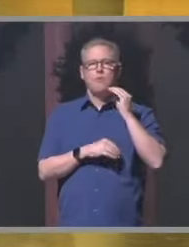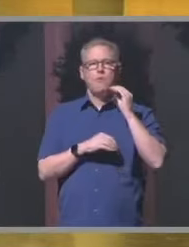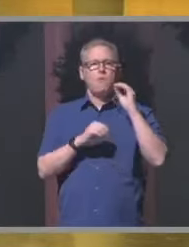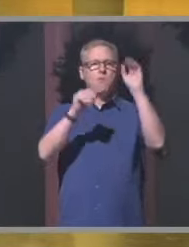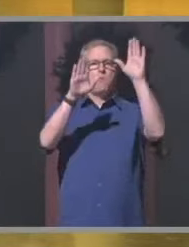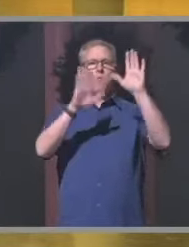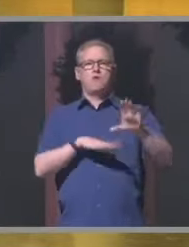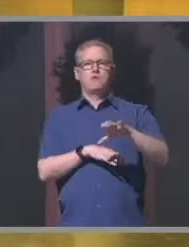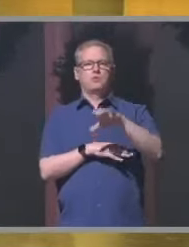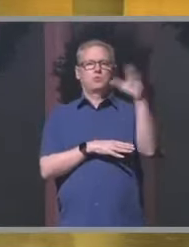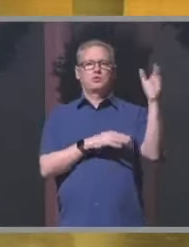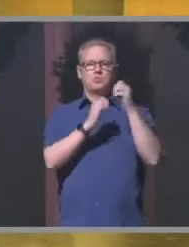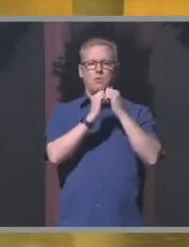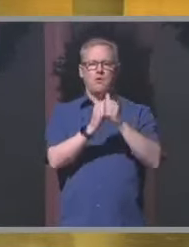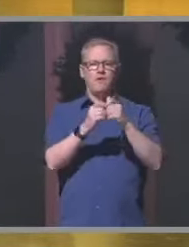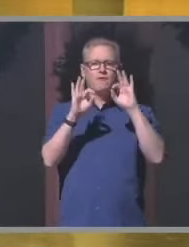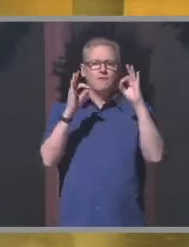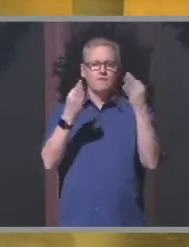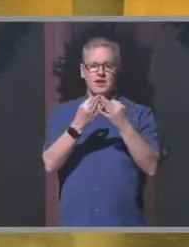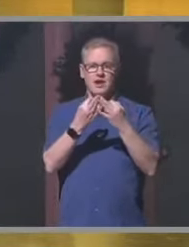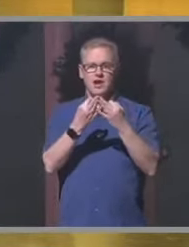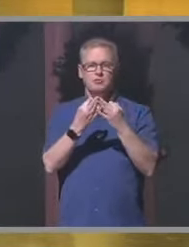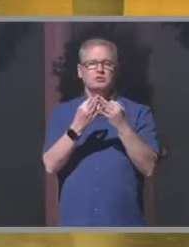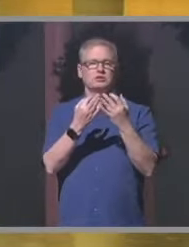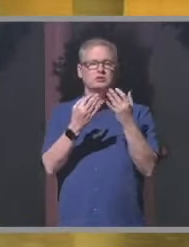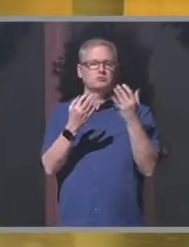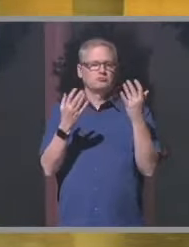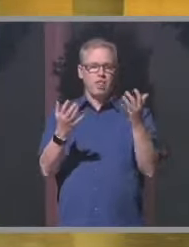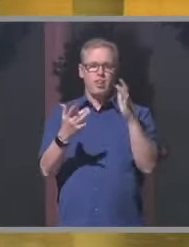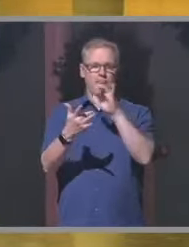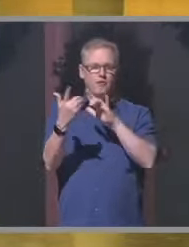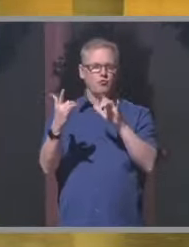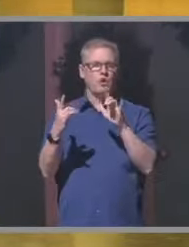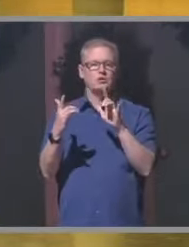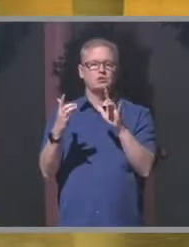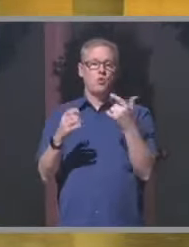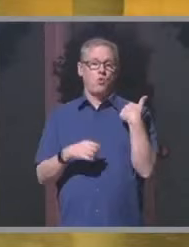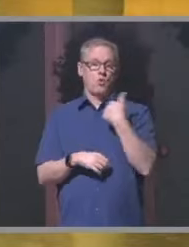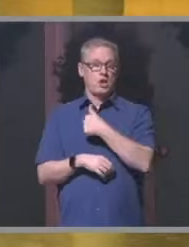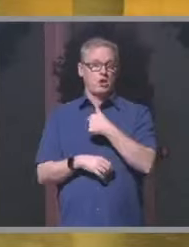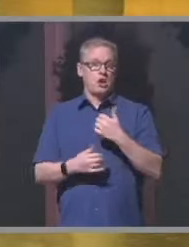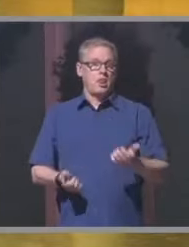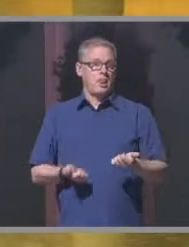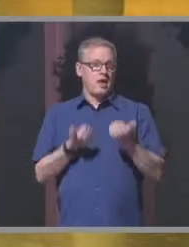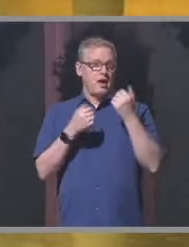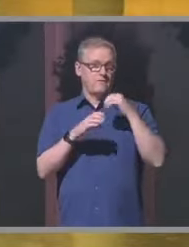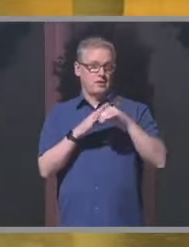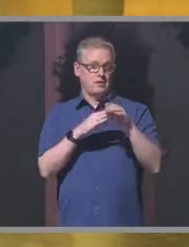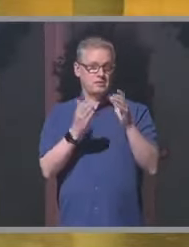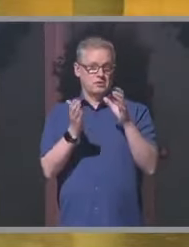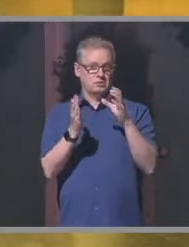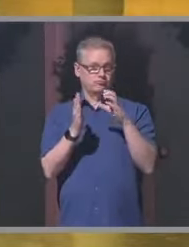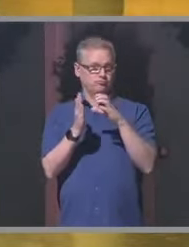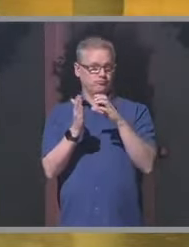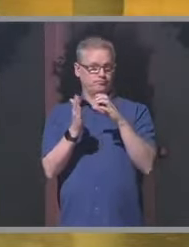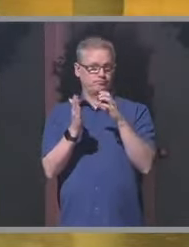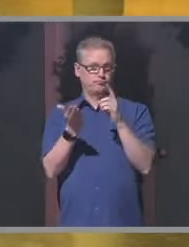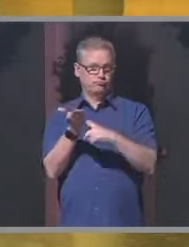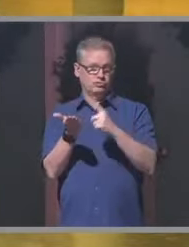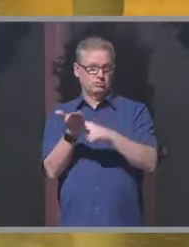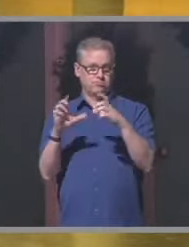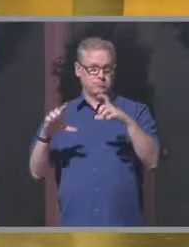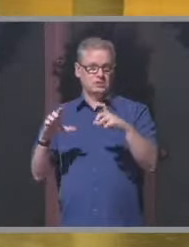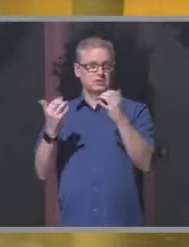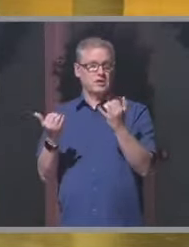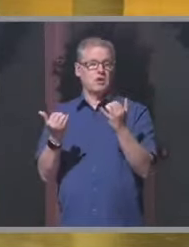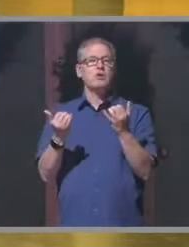awesome Christmas with family and loved ones. Actually, we are live in the chat right now. So if you would